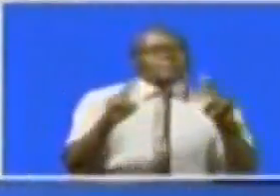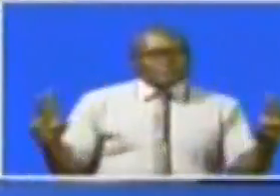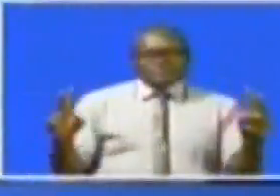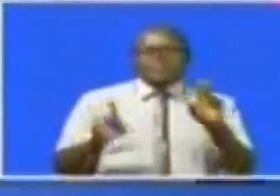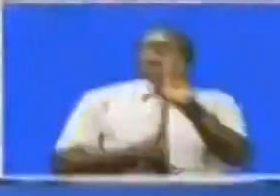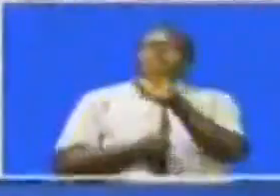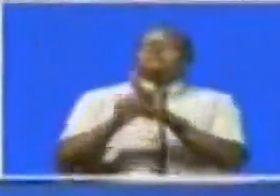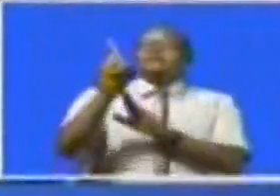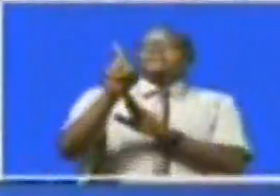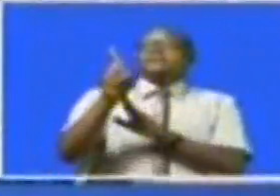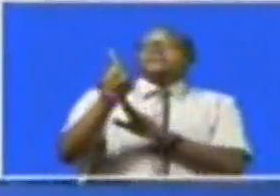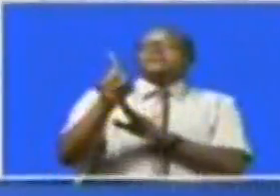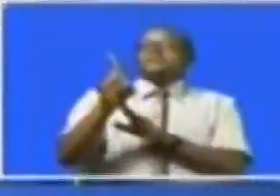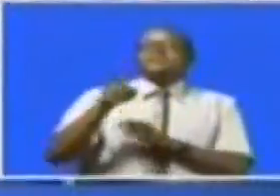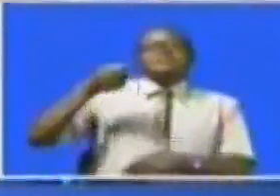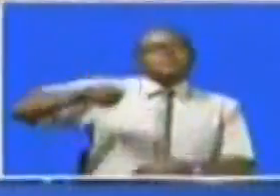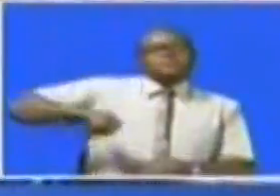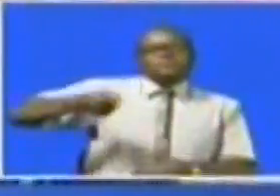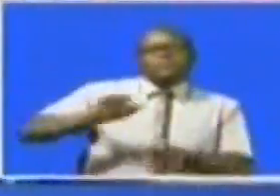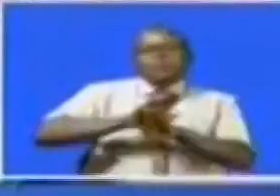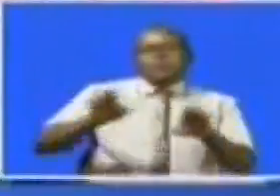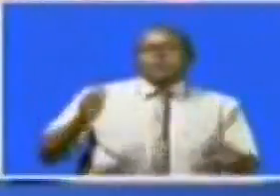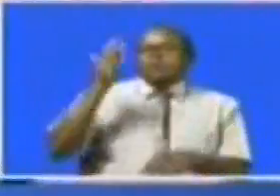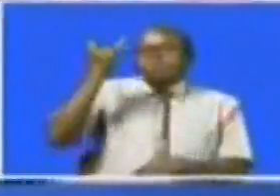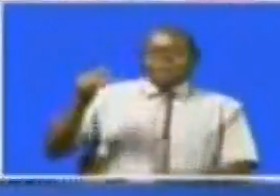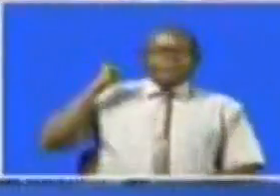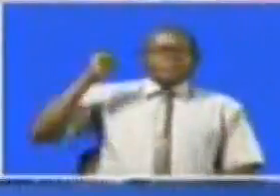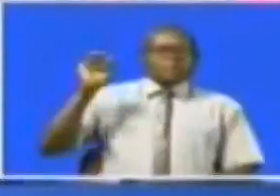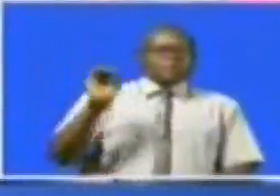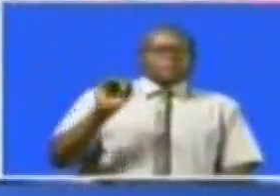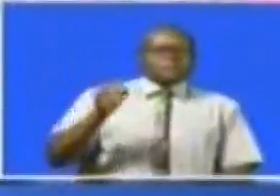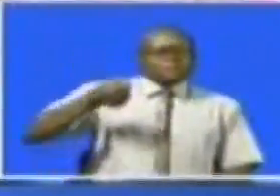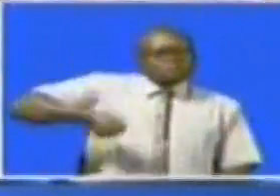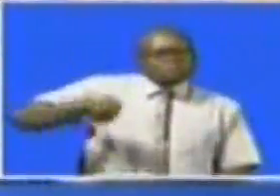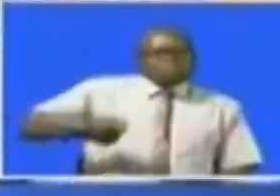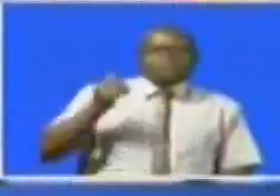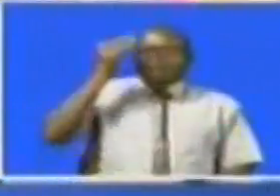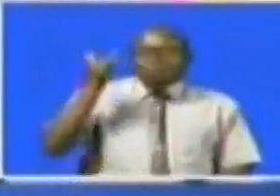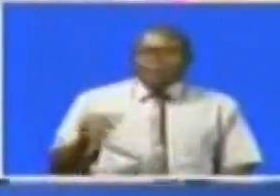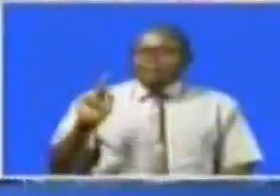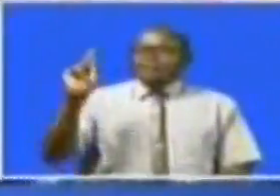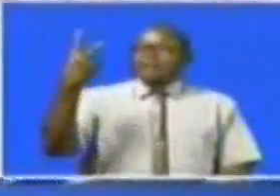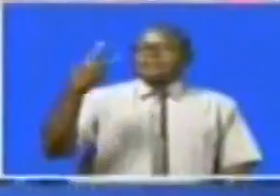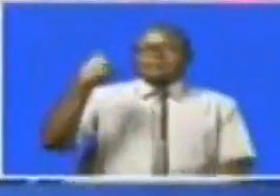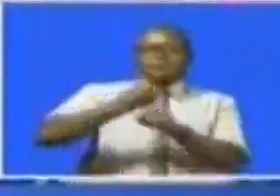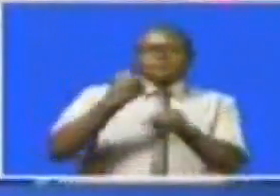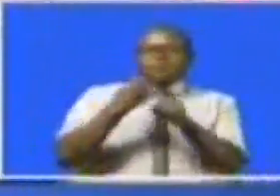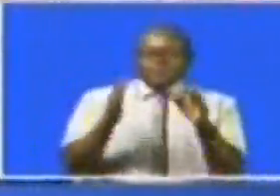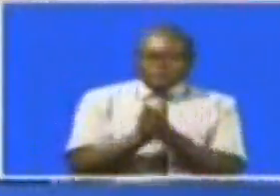na maendeleo. Tulienda handshake sio kwa sababu ya siasa. Tulienda handshake ndio wa Kenya wakuje